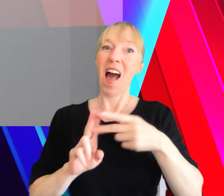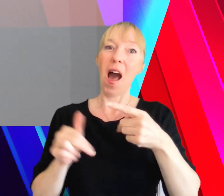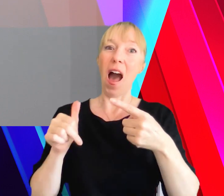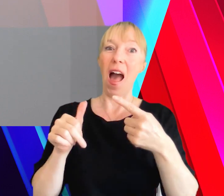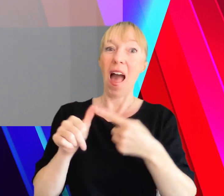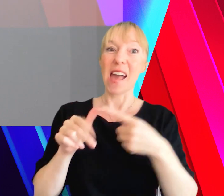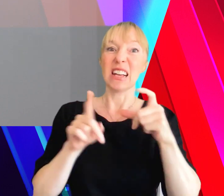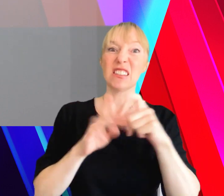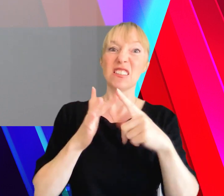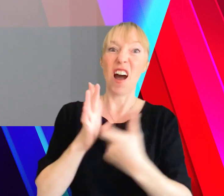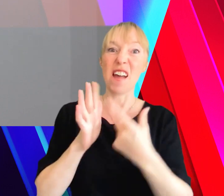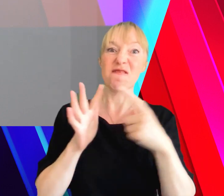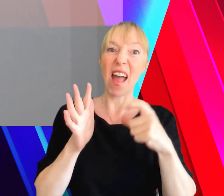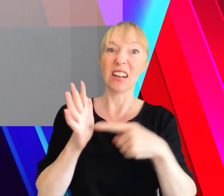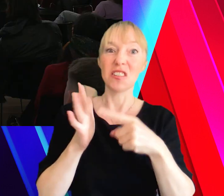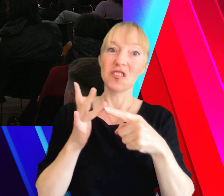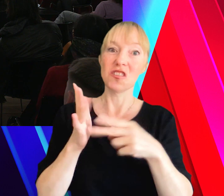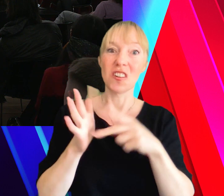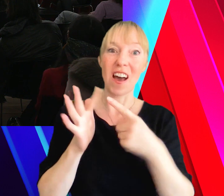but that's a different topic.